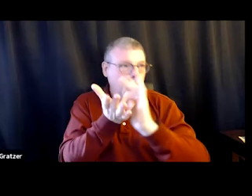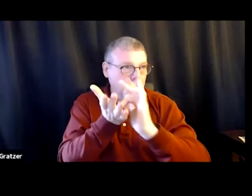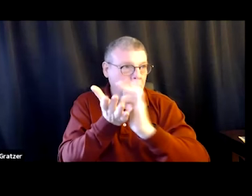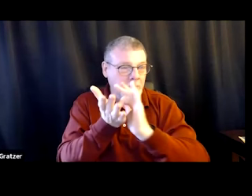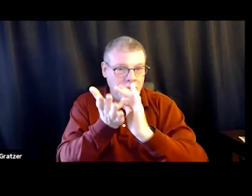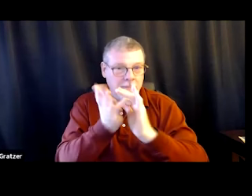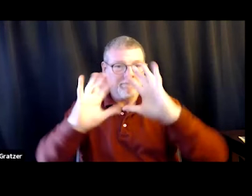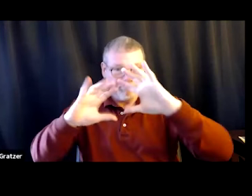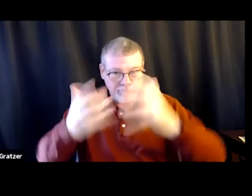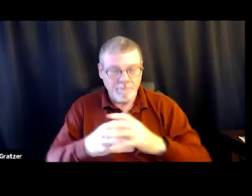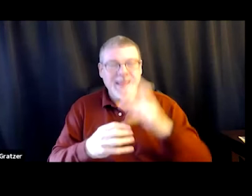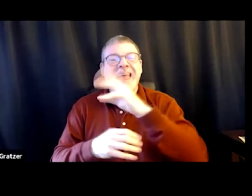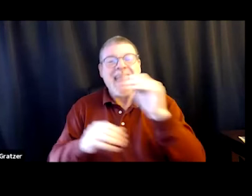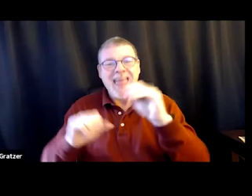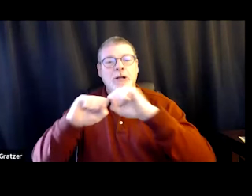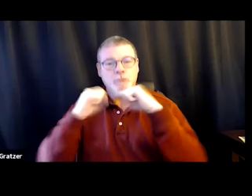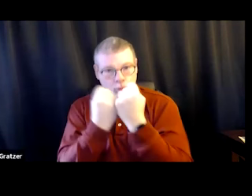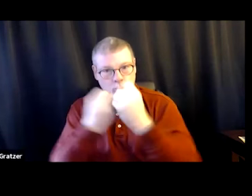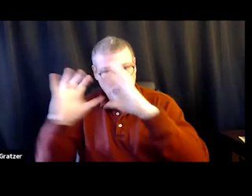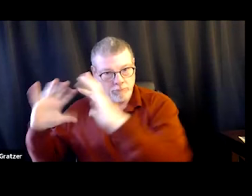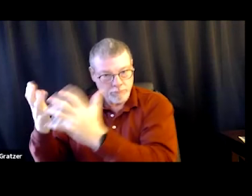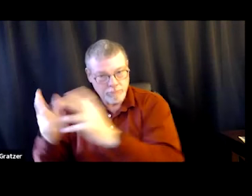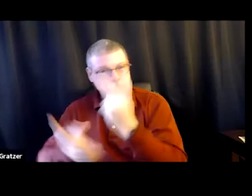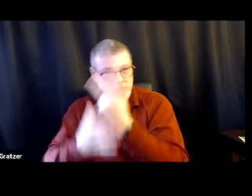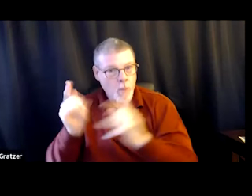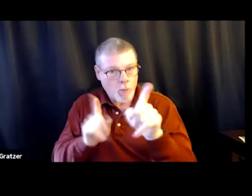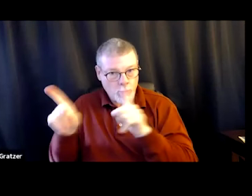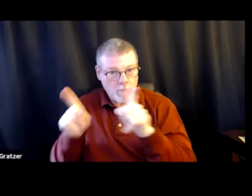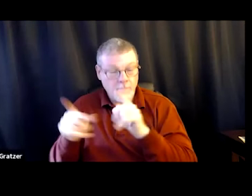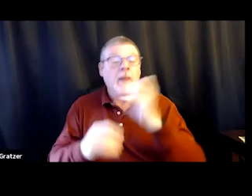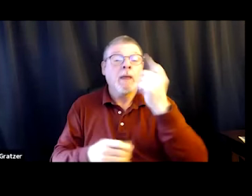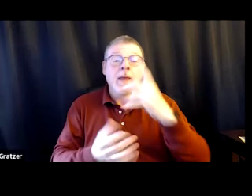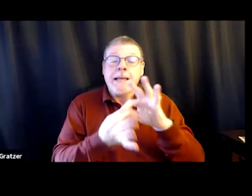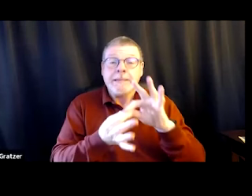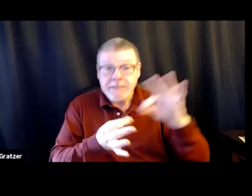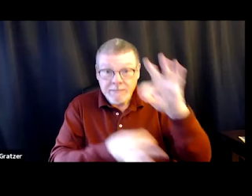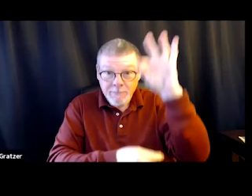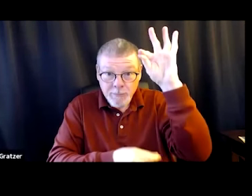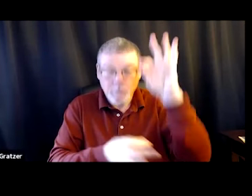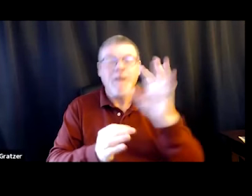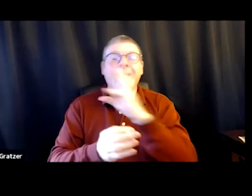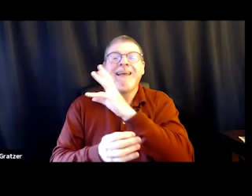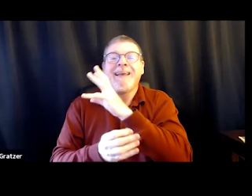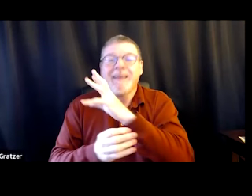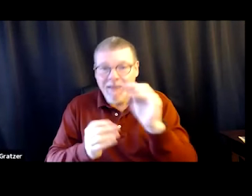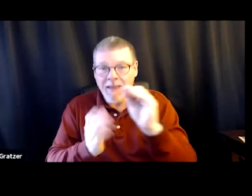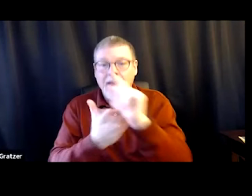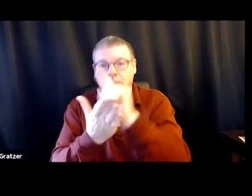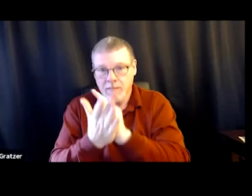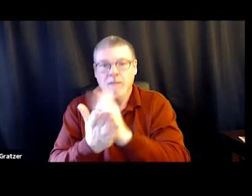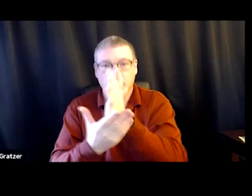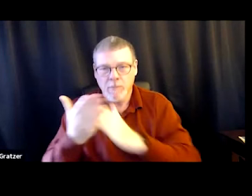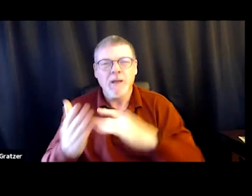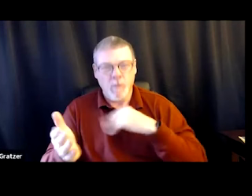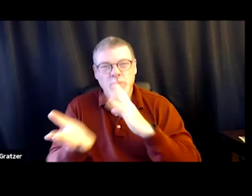hint briefly related to the spiritual aspects and legal aspects of individuals as well. But I